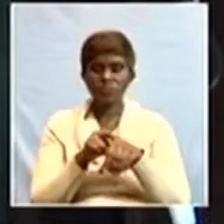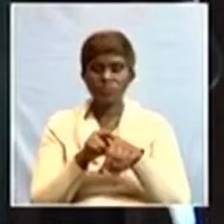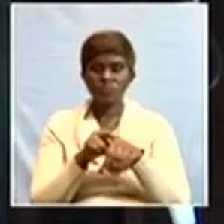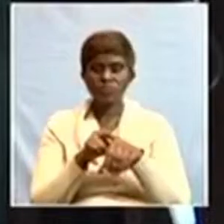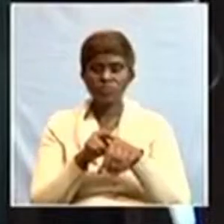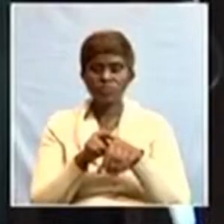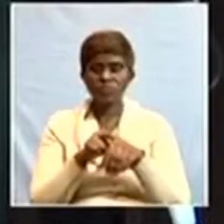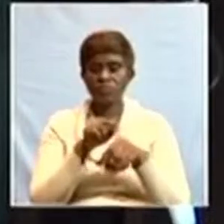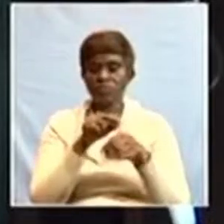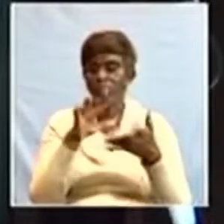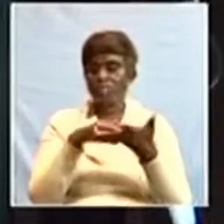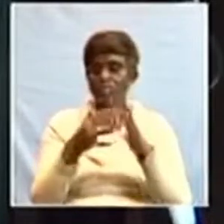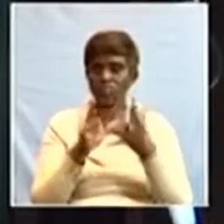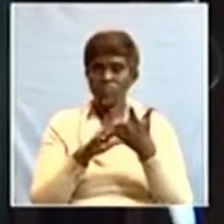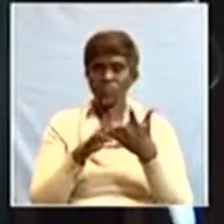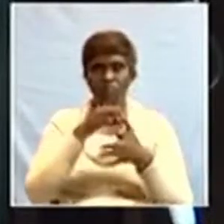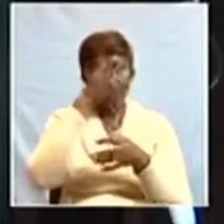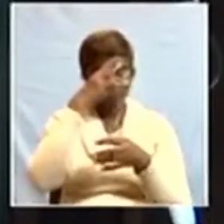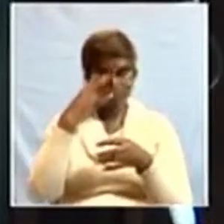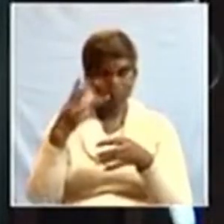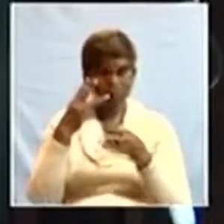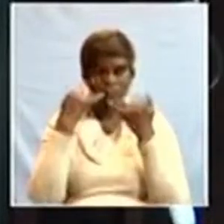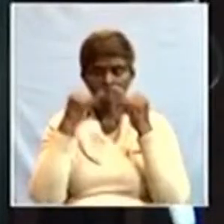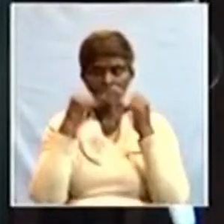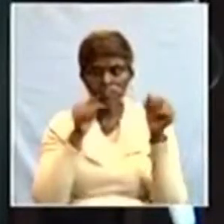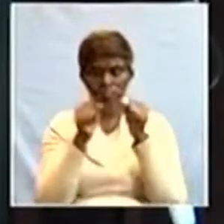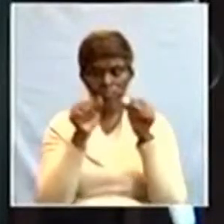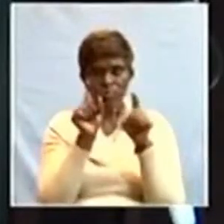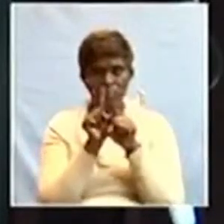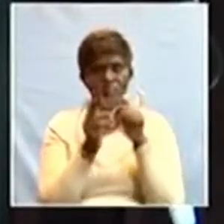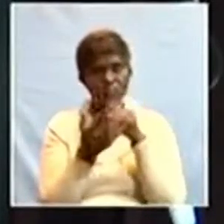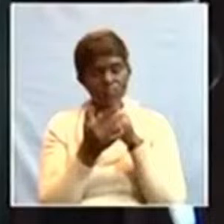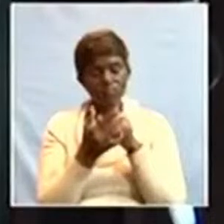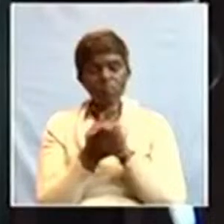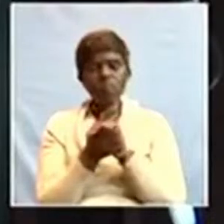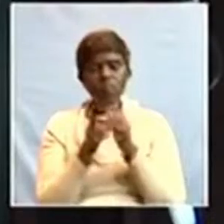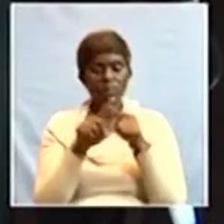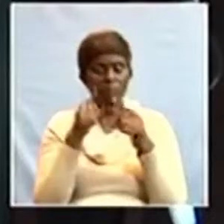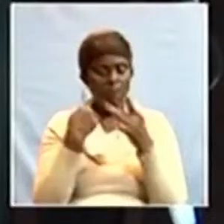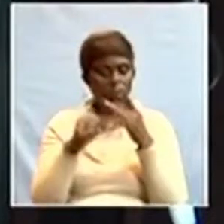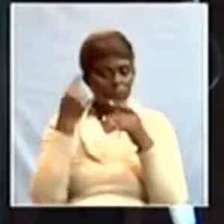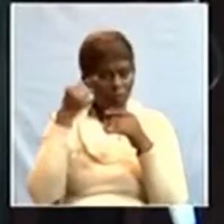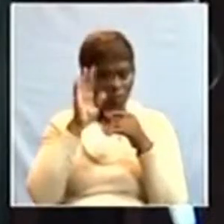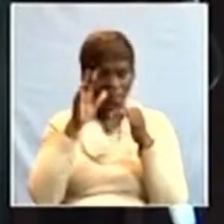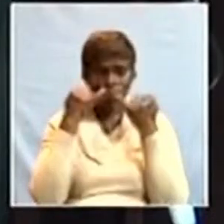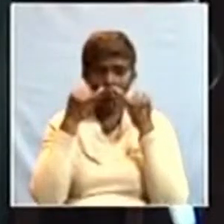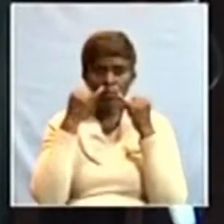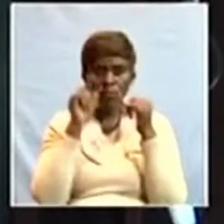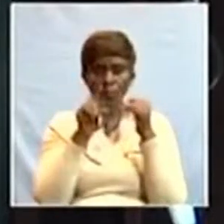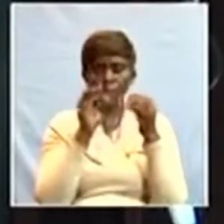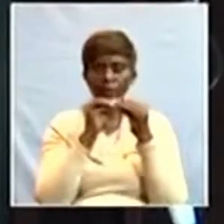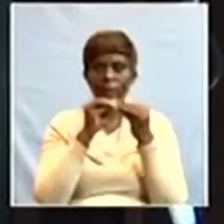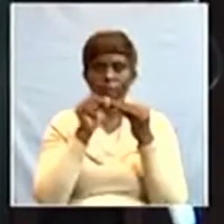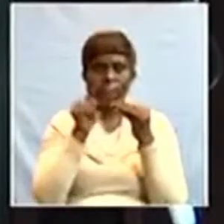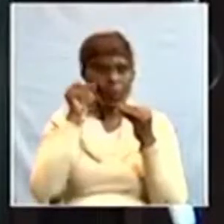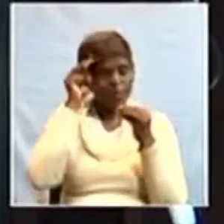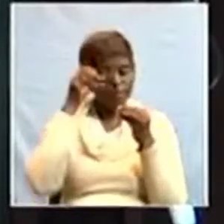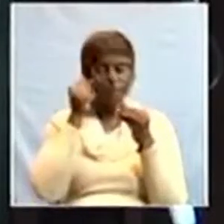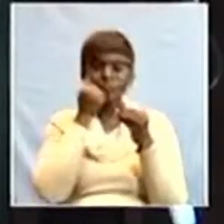the integrated national registration information system. But for your information, Ministry of